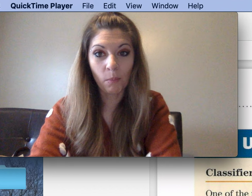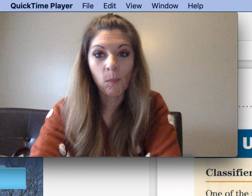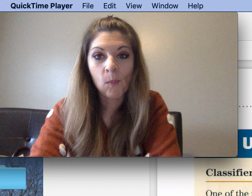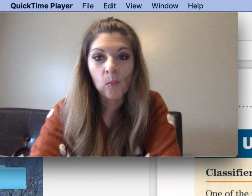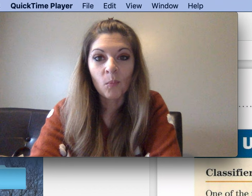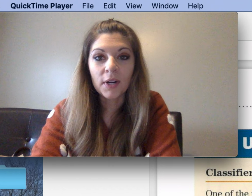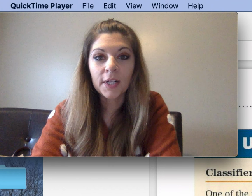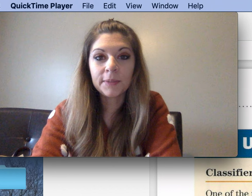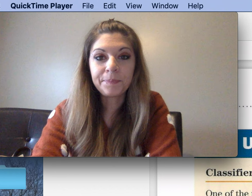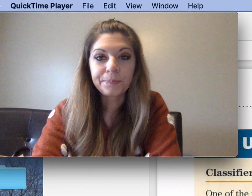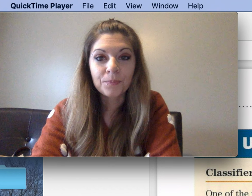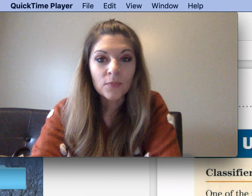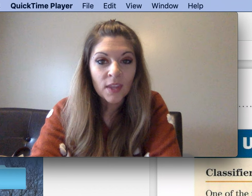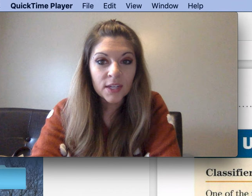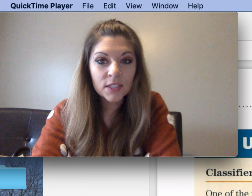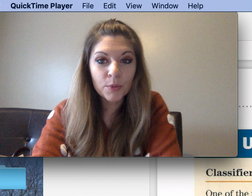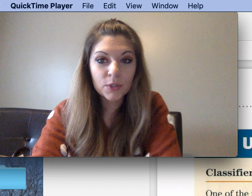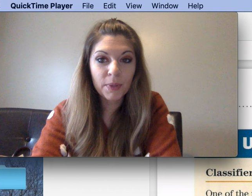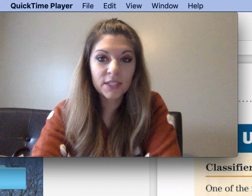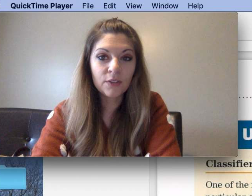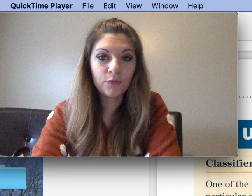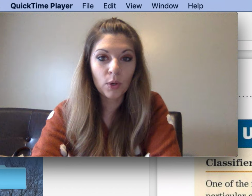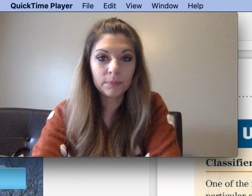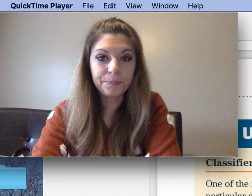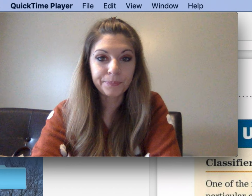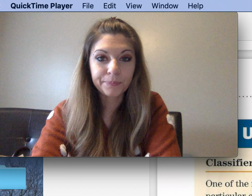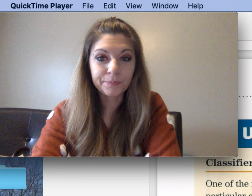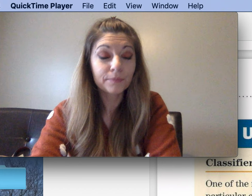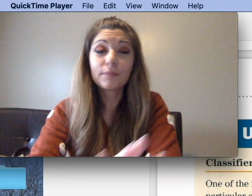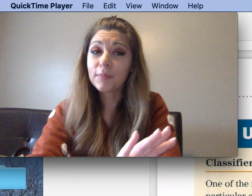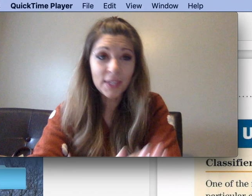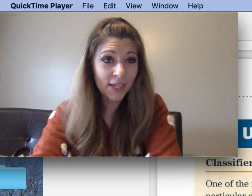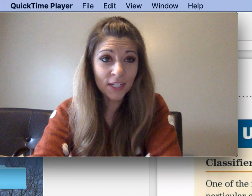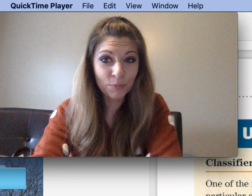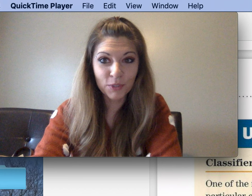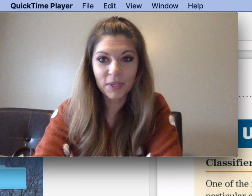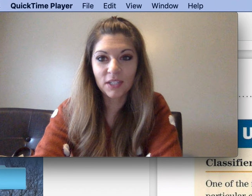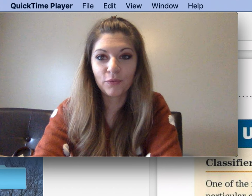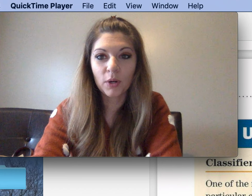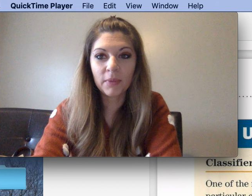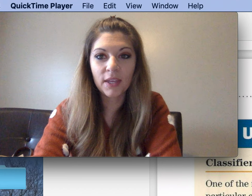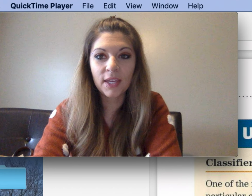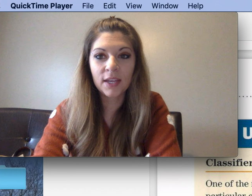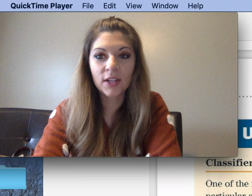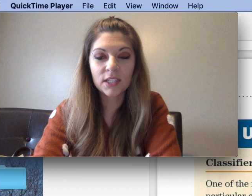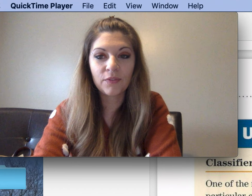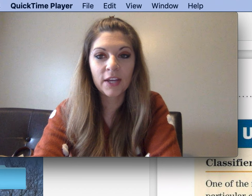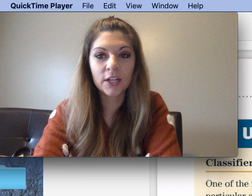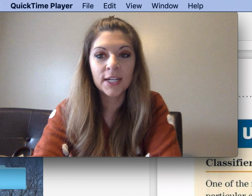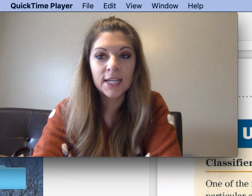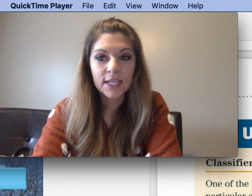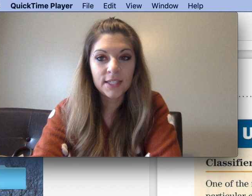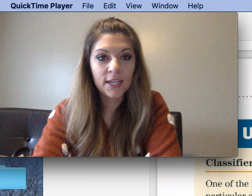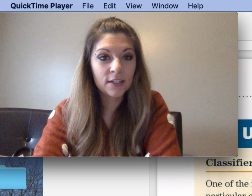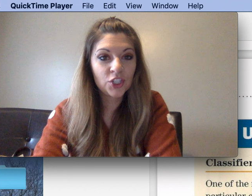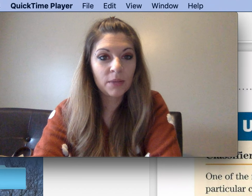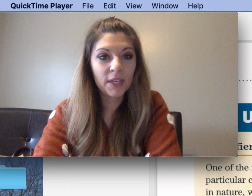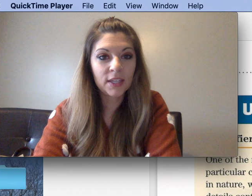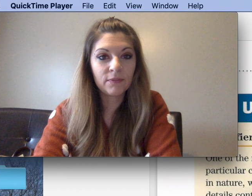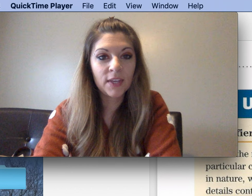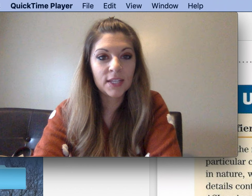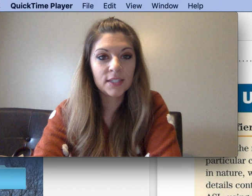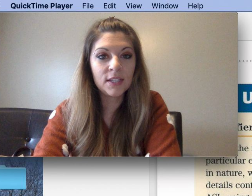why. It is the most basic form. In its most basic form, a classifier is a hand